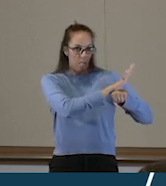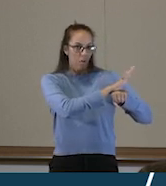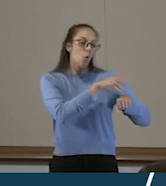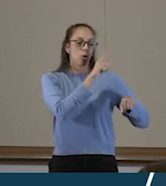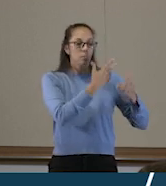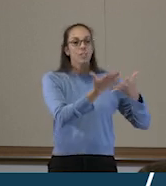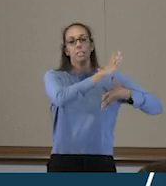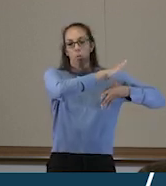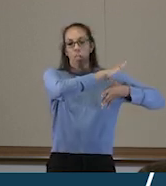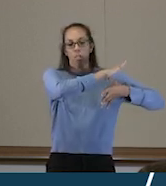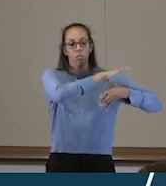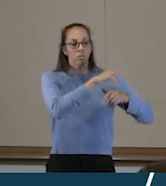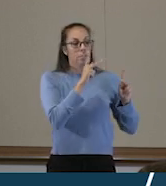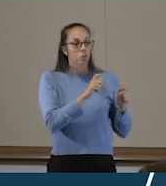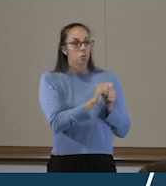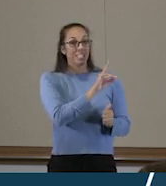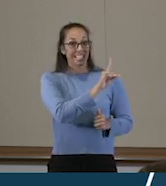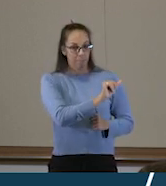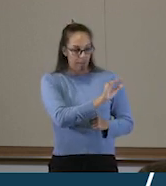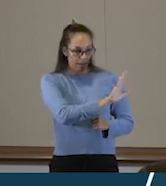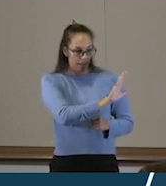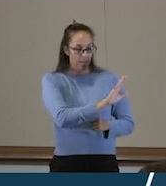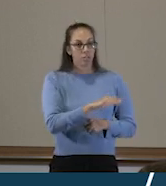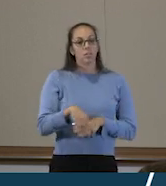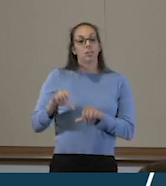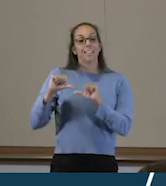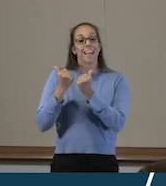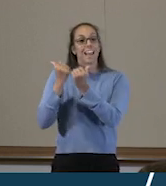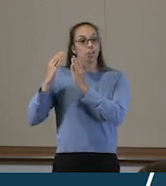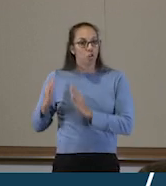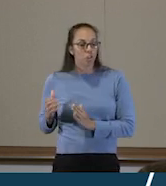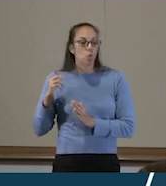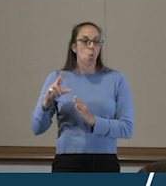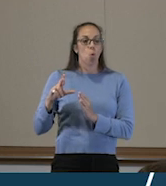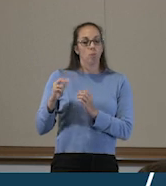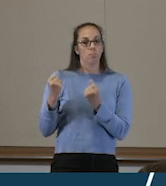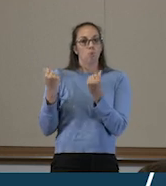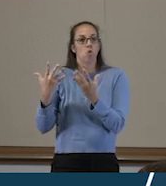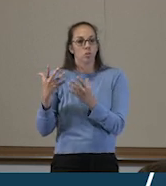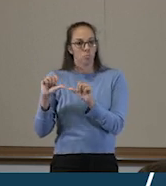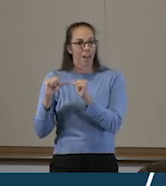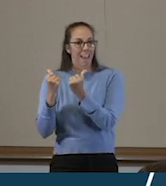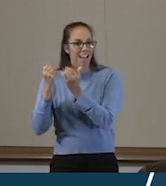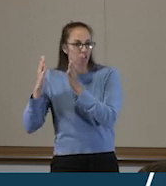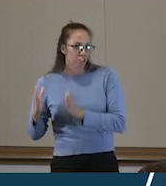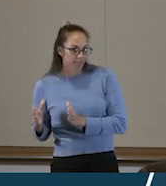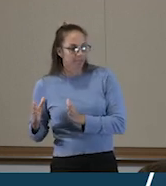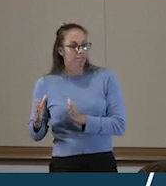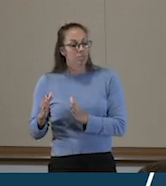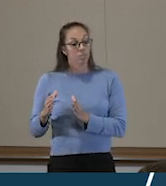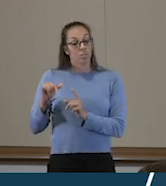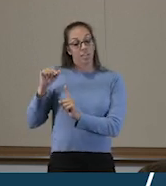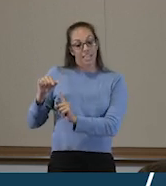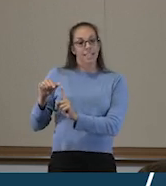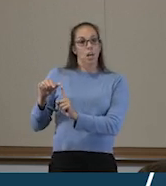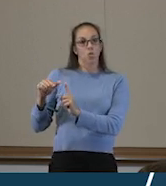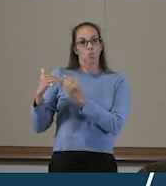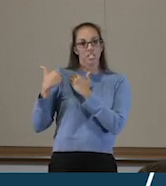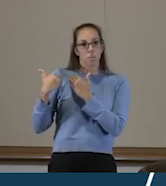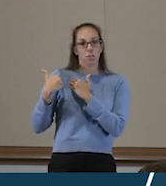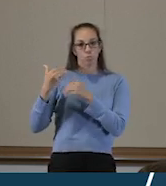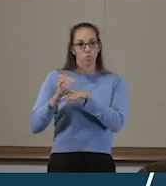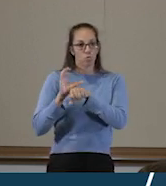with a disability. And the agent or agents are individuals who the principal appoints to delegate powers